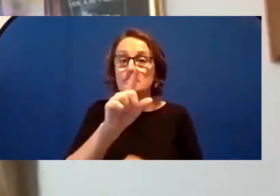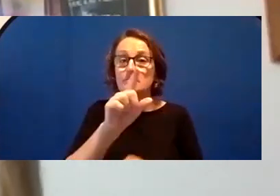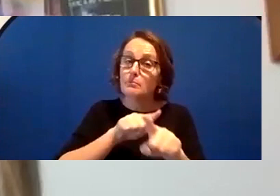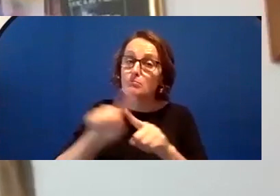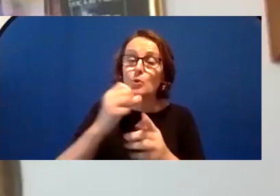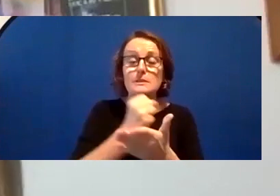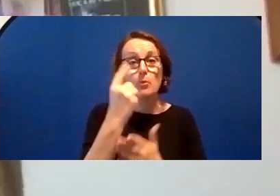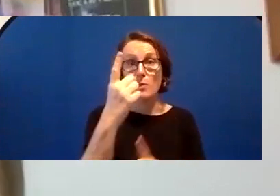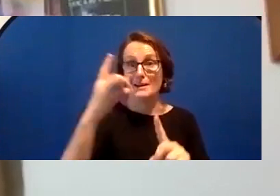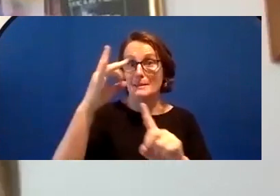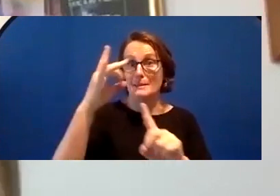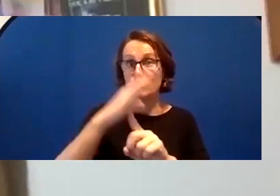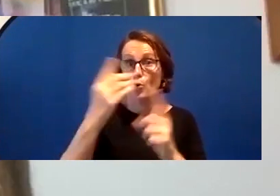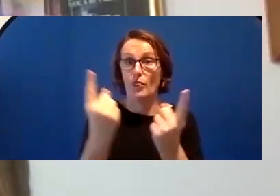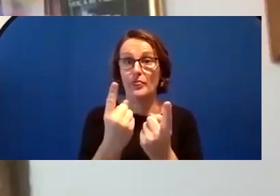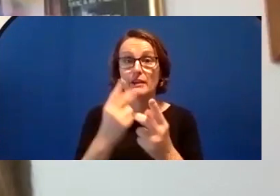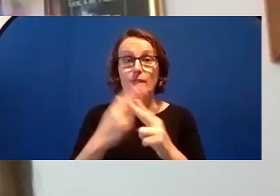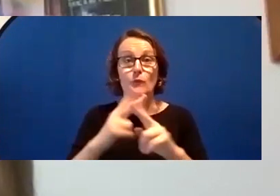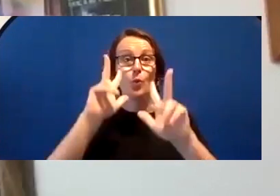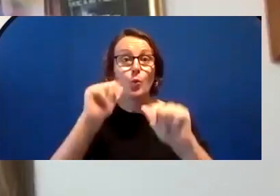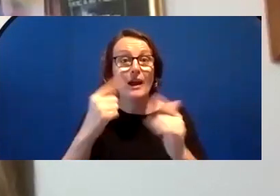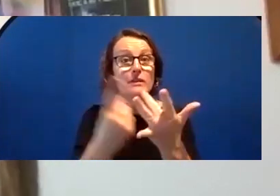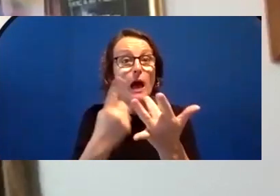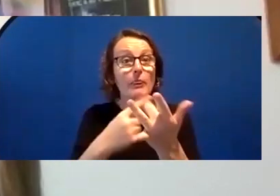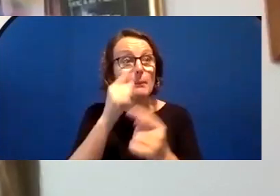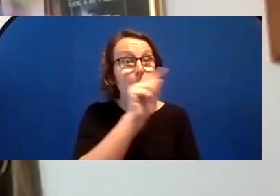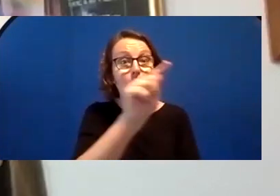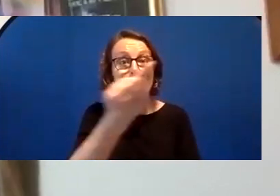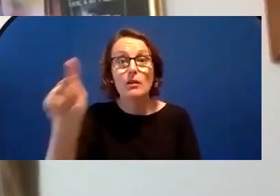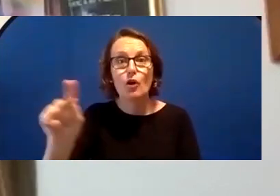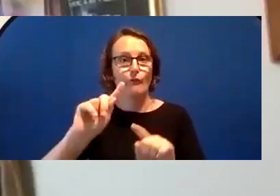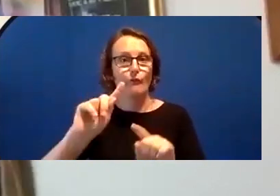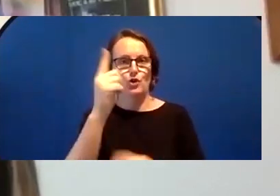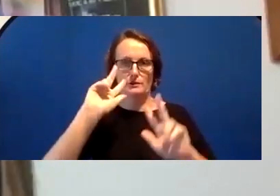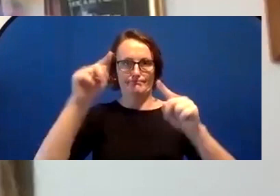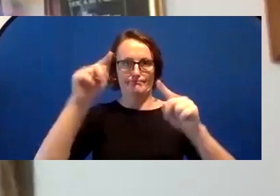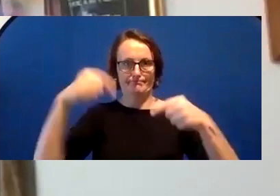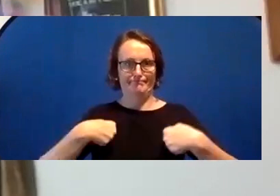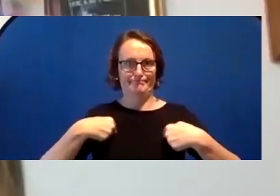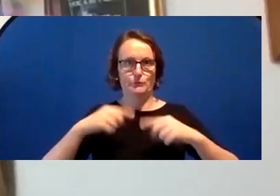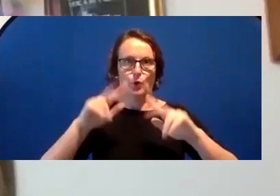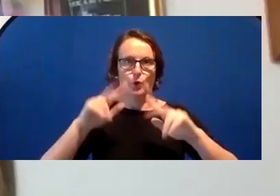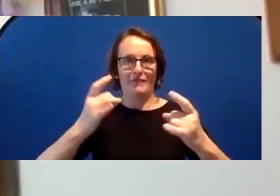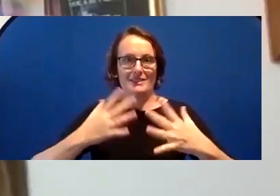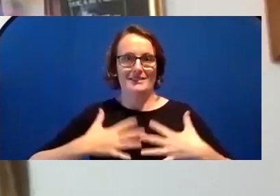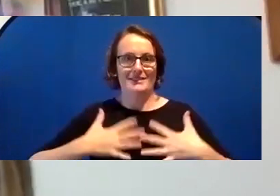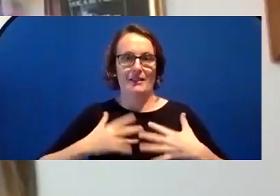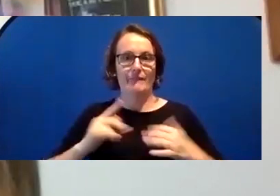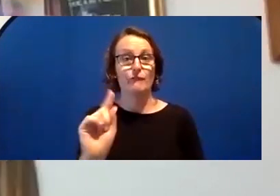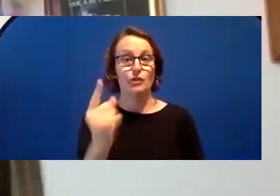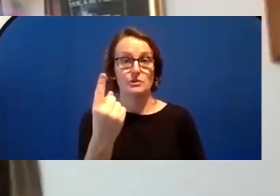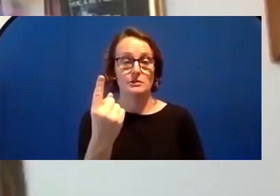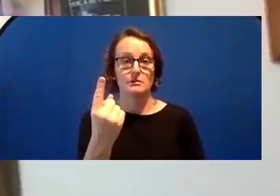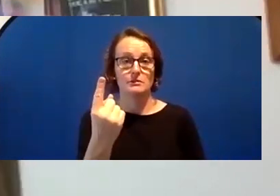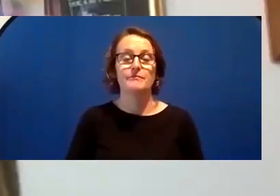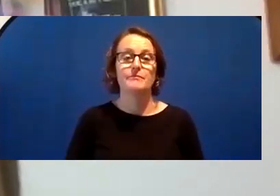can do in looking after others is to check in on yourself first. It's that old adage